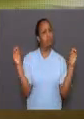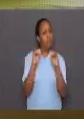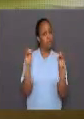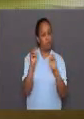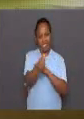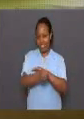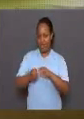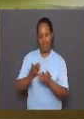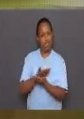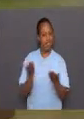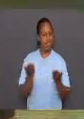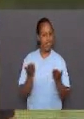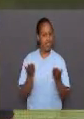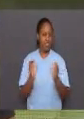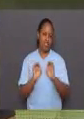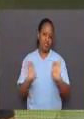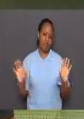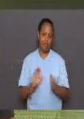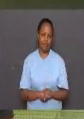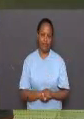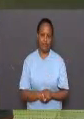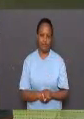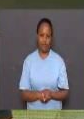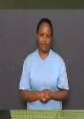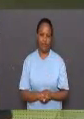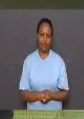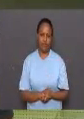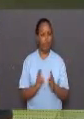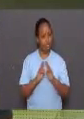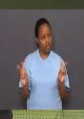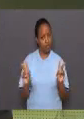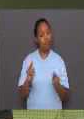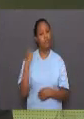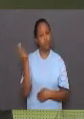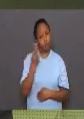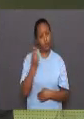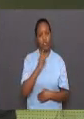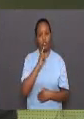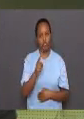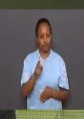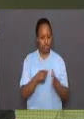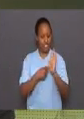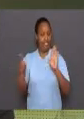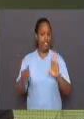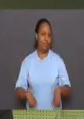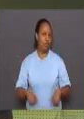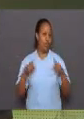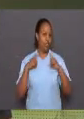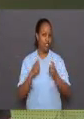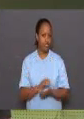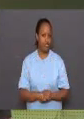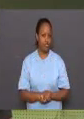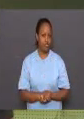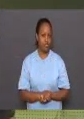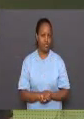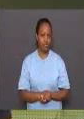is hidden from them. It is very important to have transparency. Let